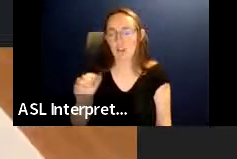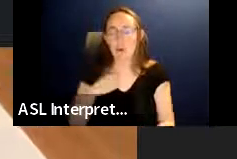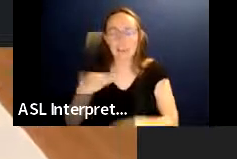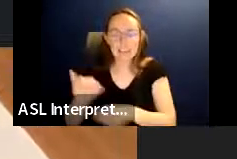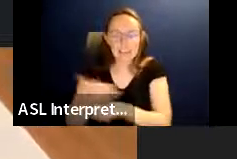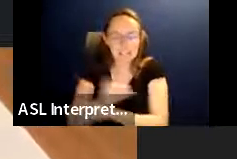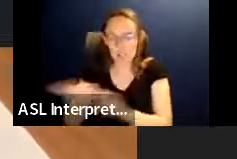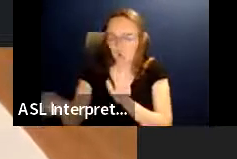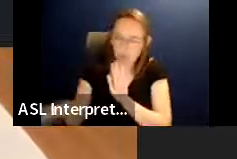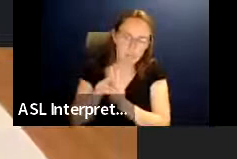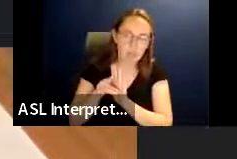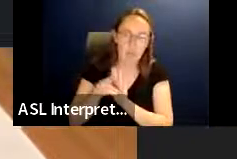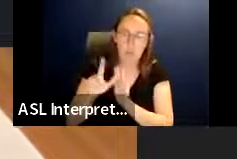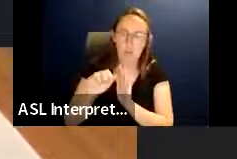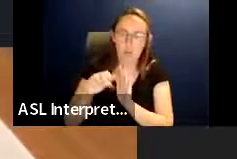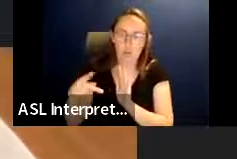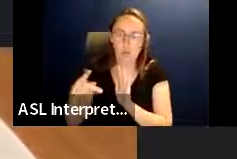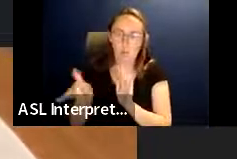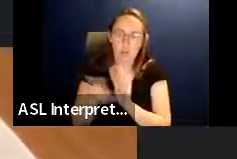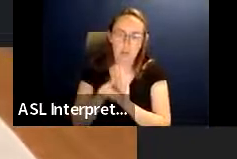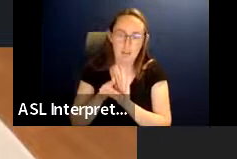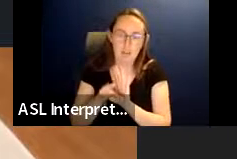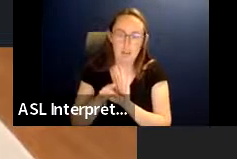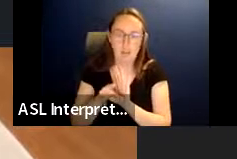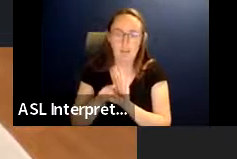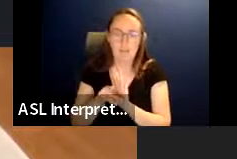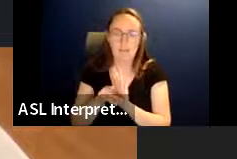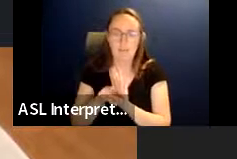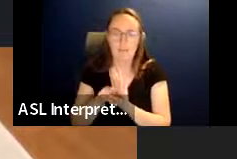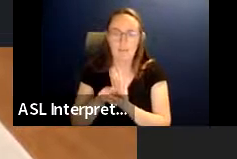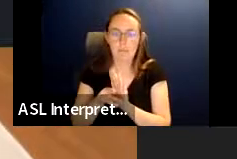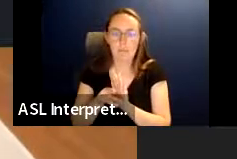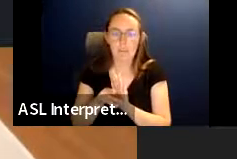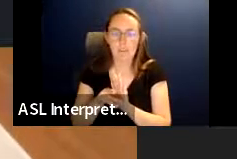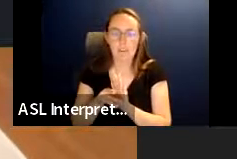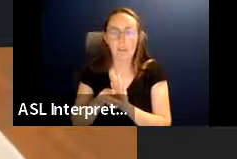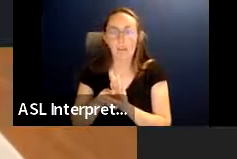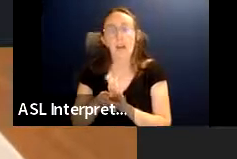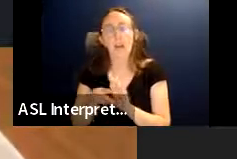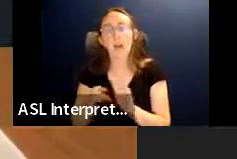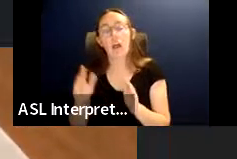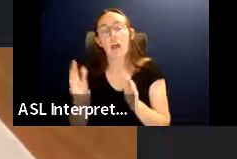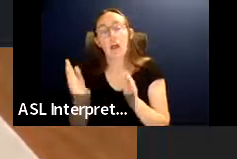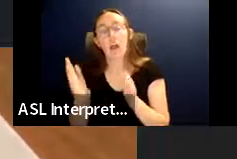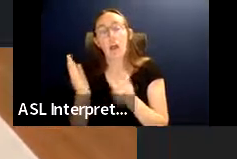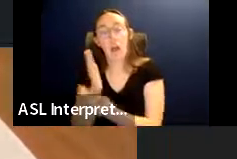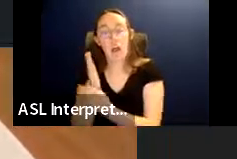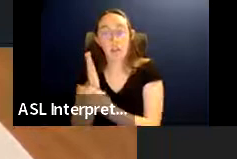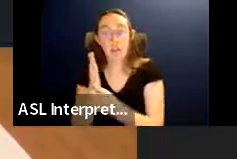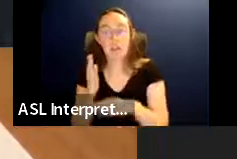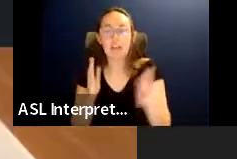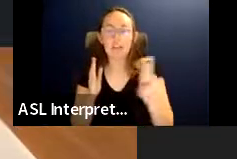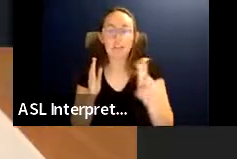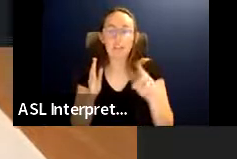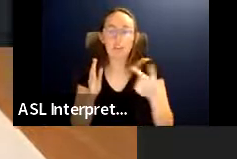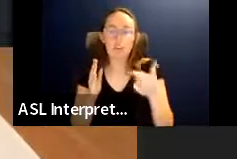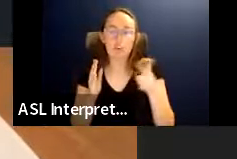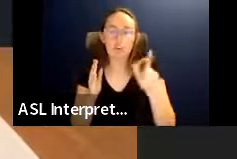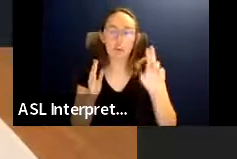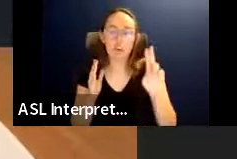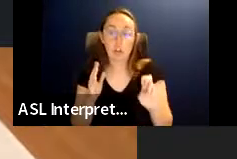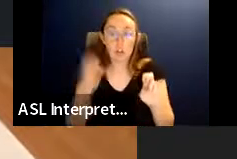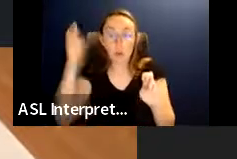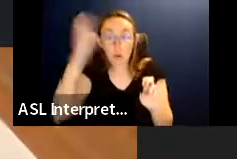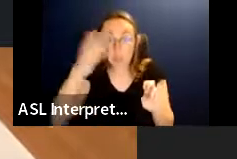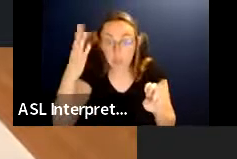one side of the transparency film and then U-glue on the other side. And the reason for that excess is